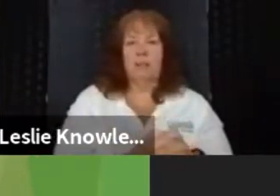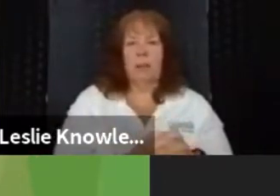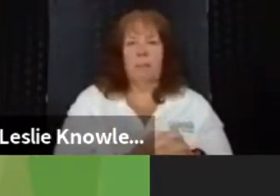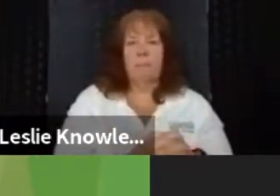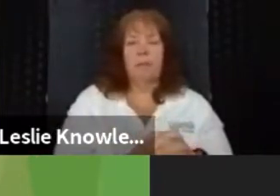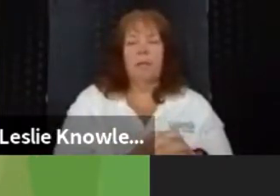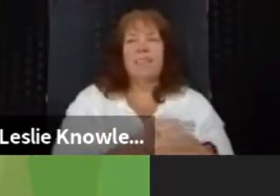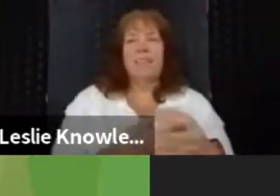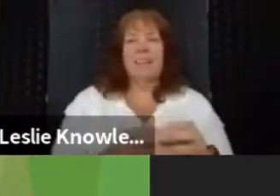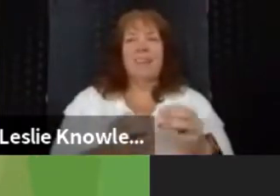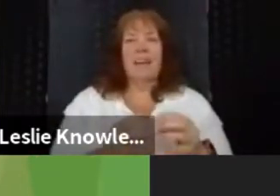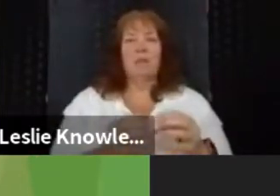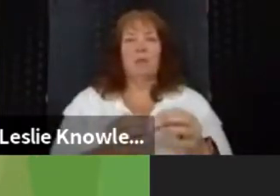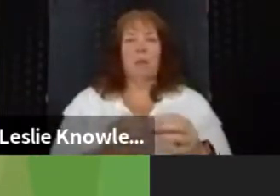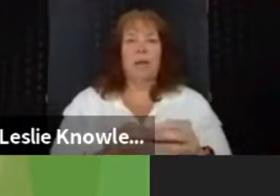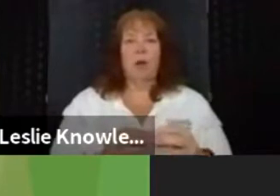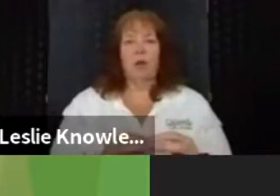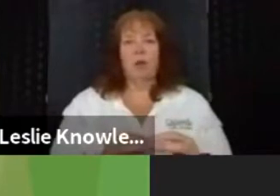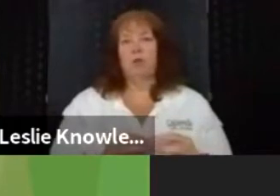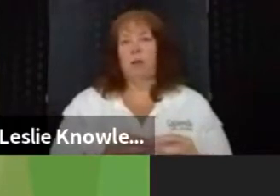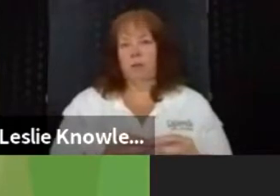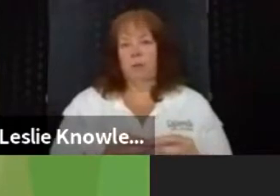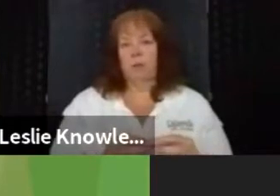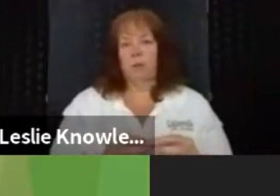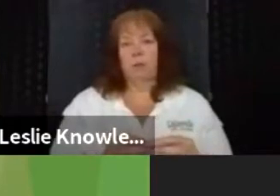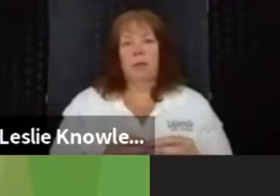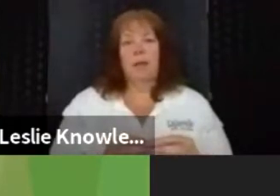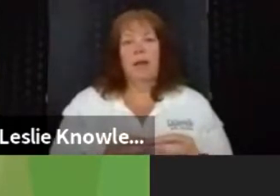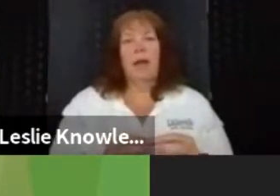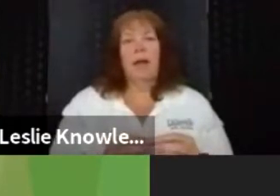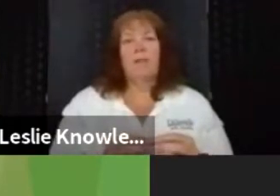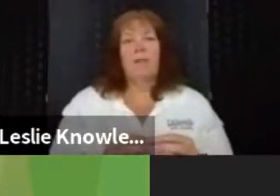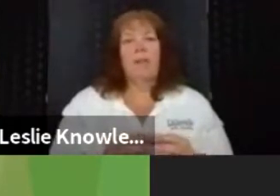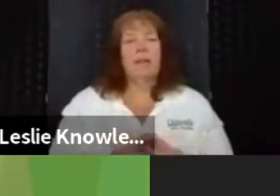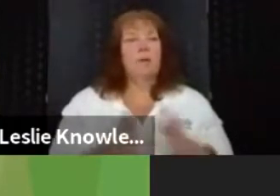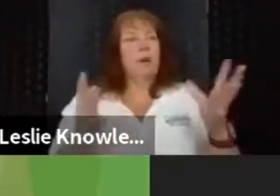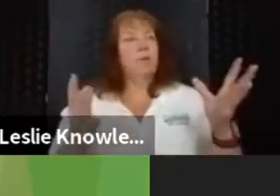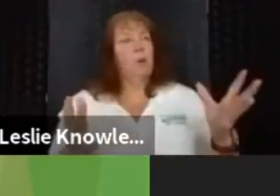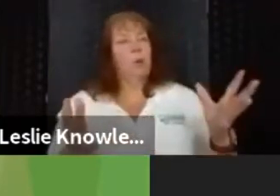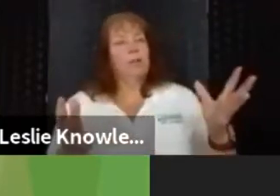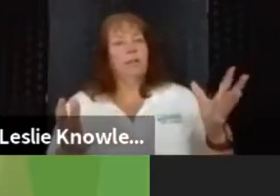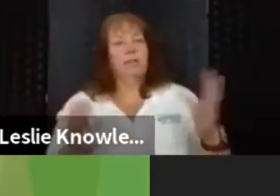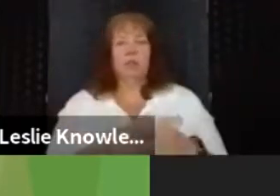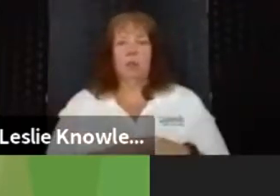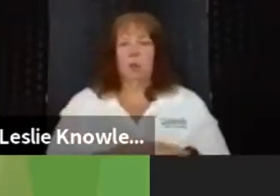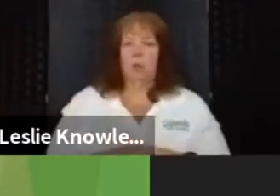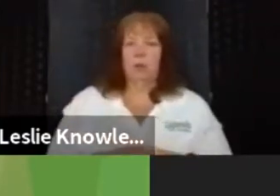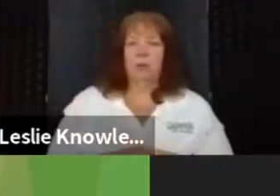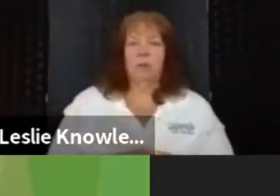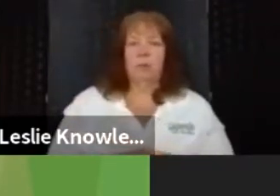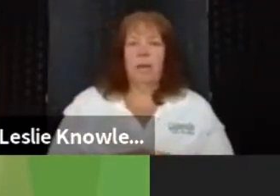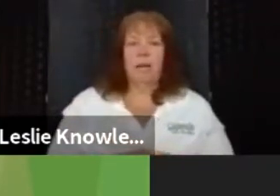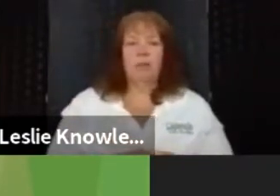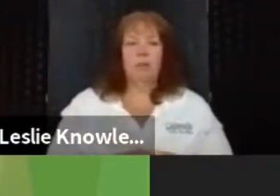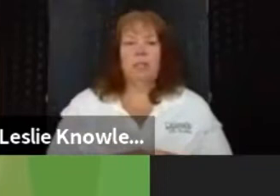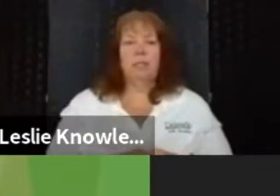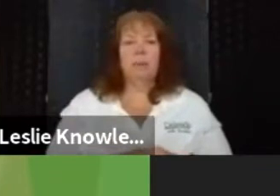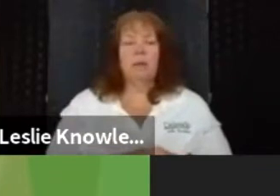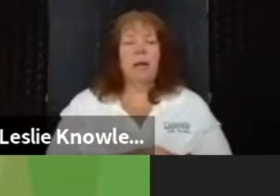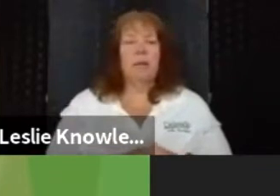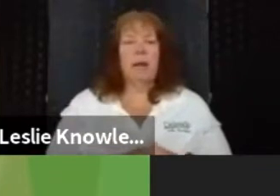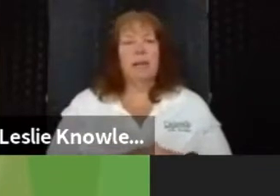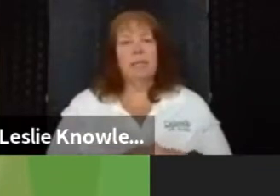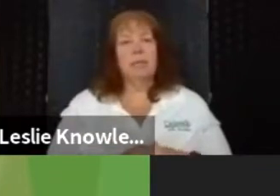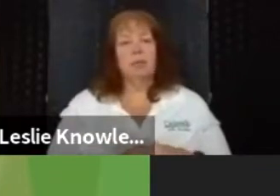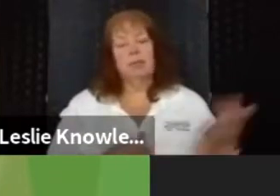credit exam, to get that grade on your transcripts. And then if you're out there working as an interpreter and you need